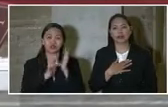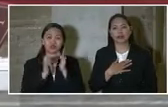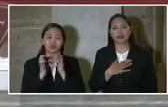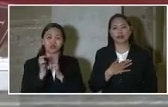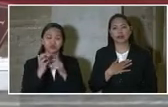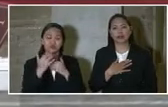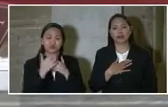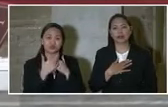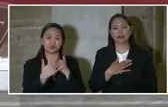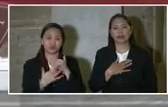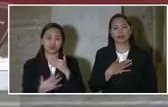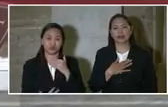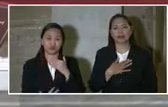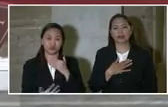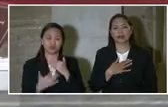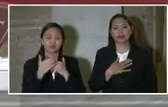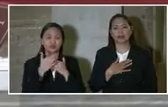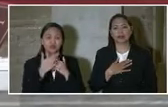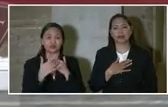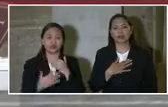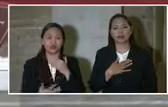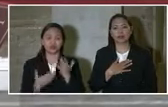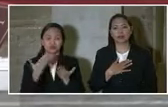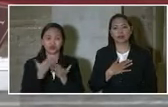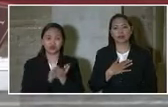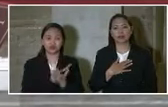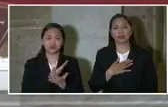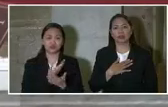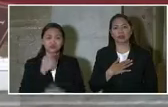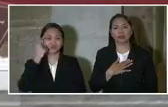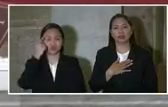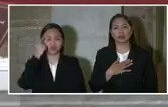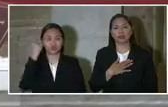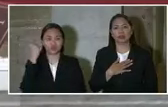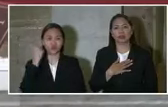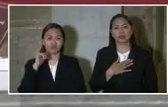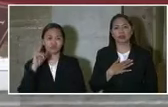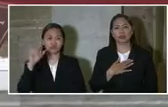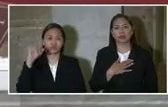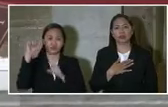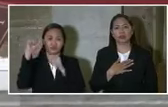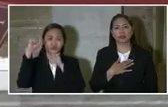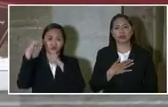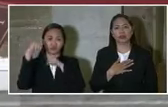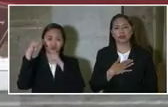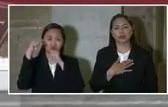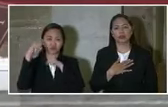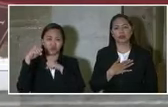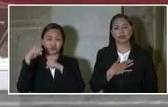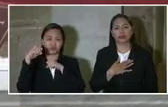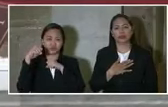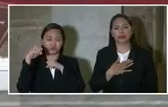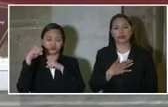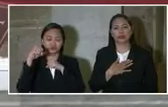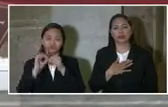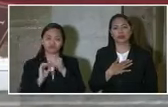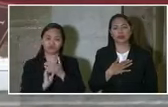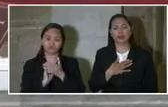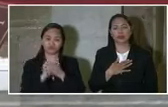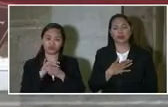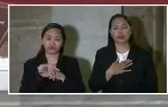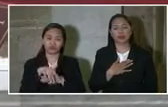my blood, the blood of the new and eternal covenant, which will be